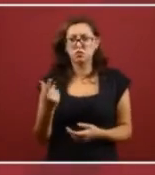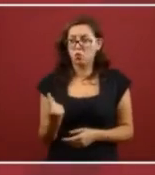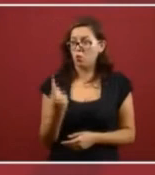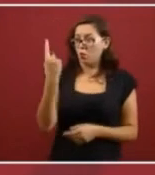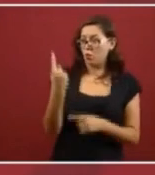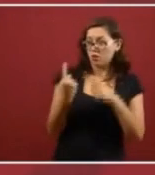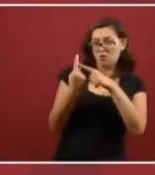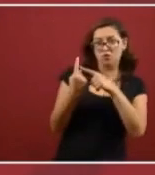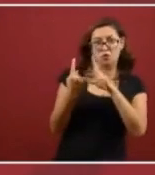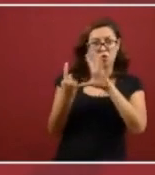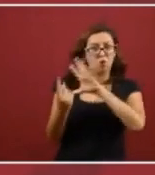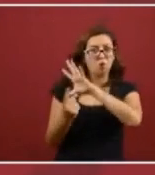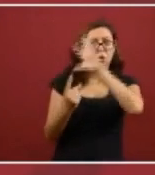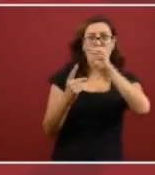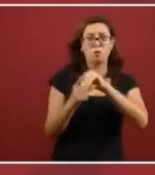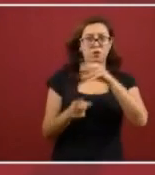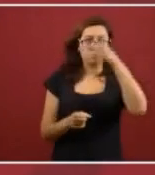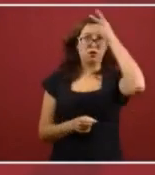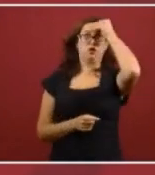todos.